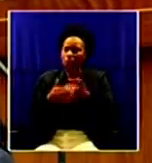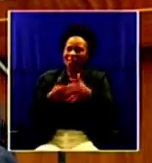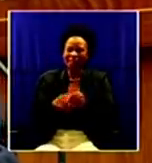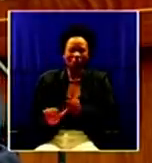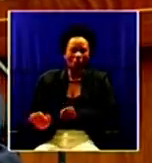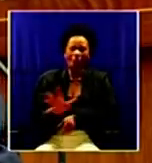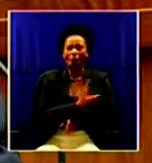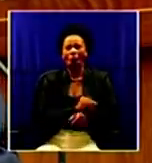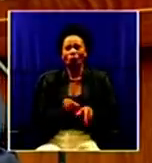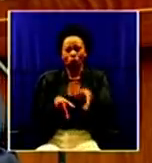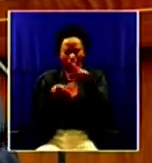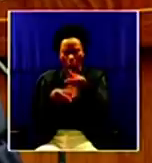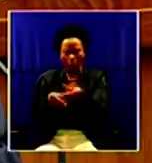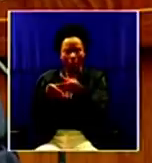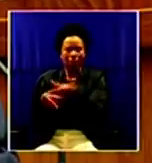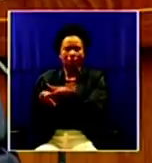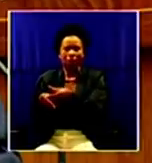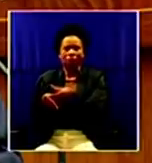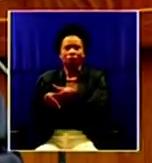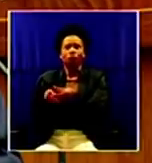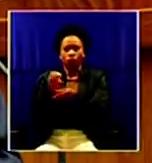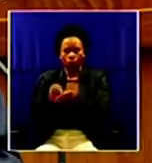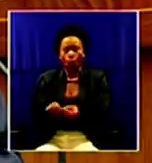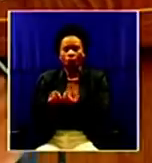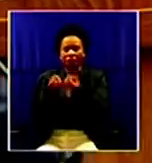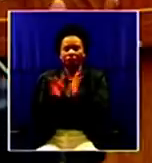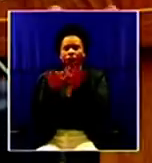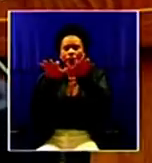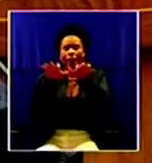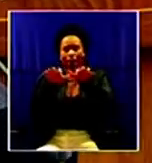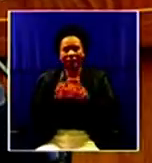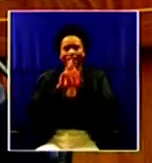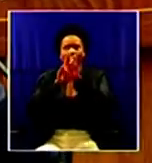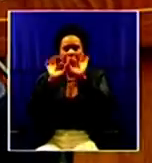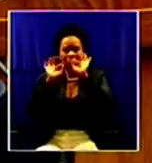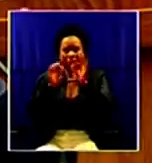documentation in order to provide Parliament with a report. Finally,